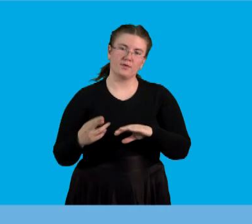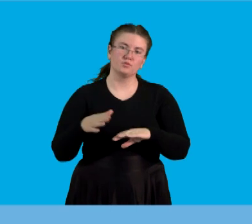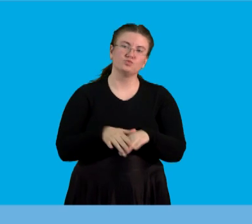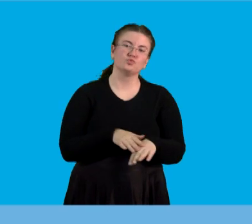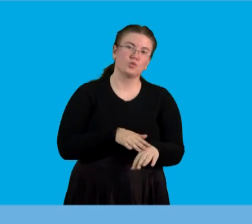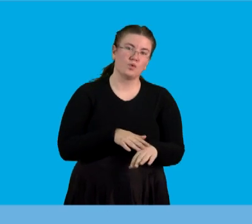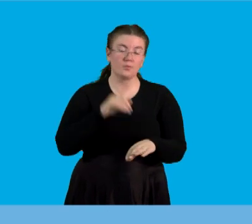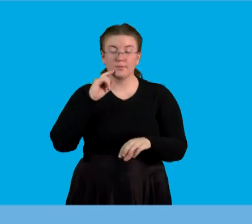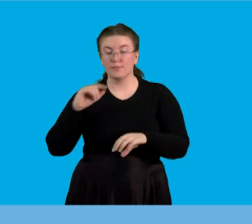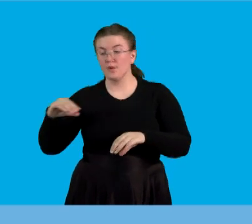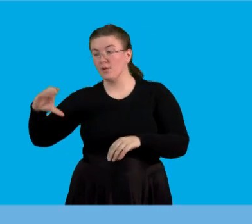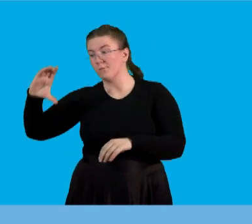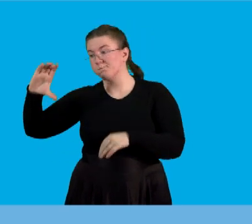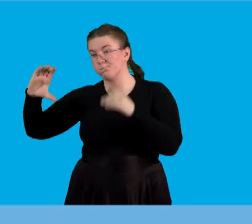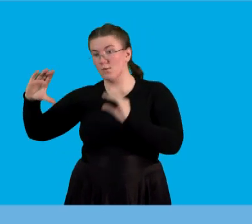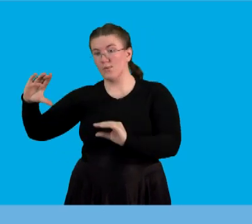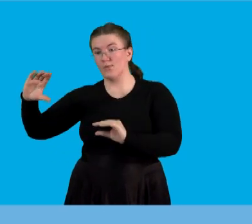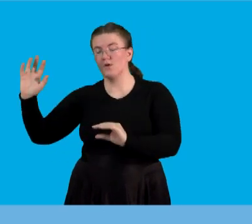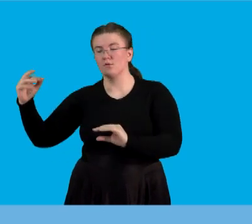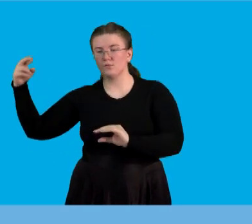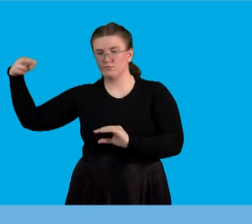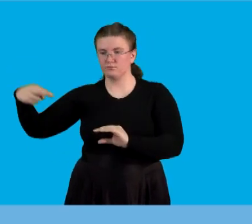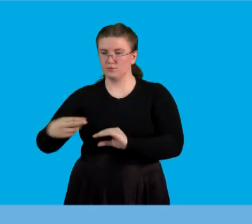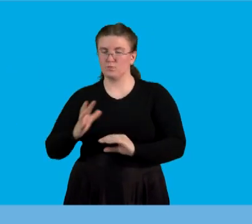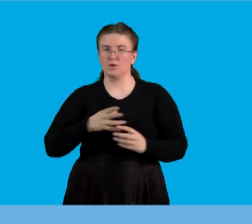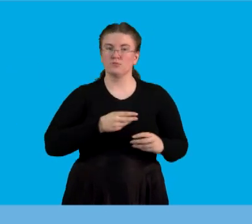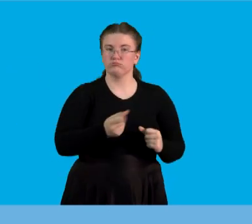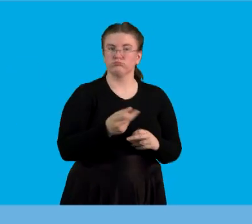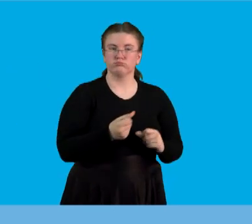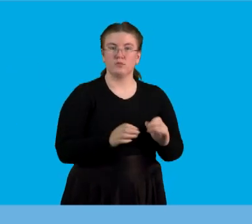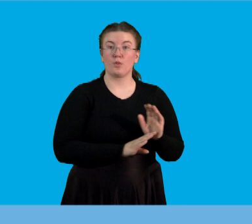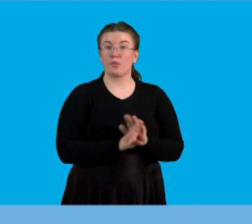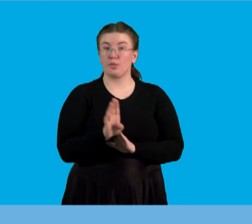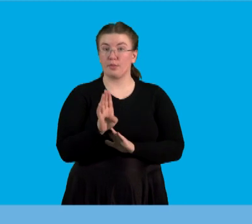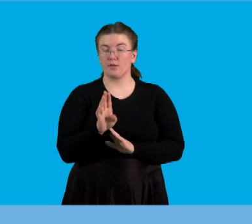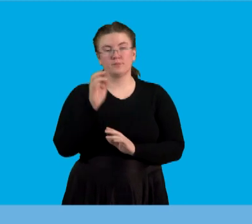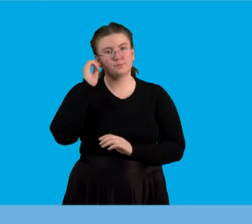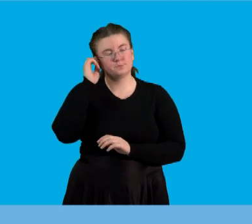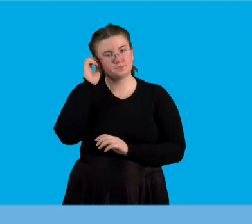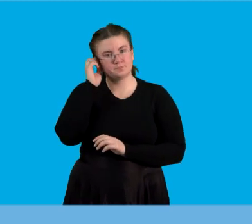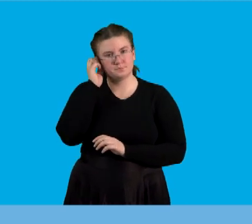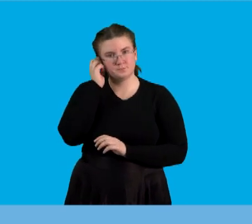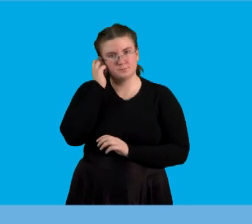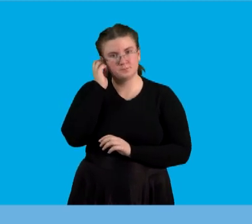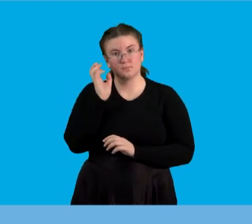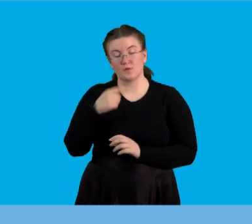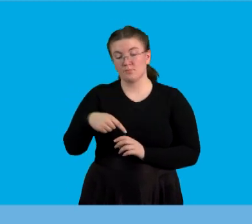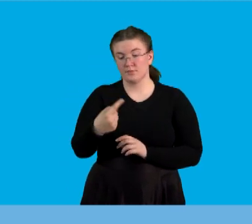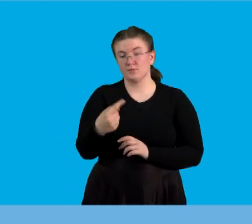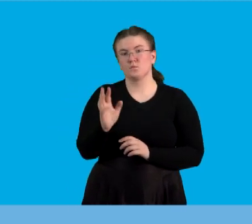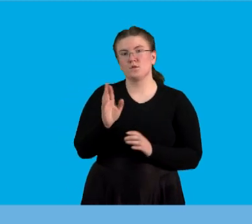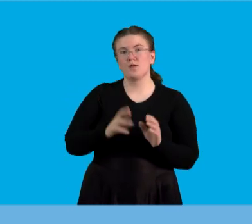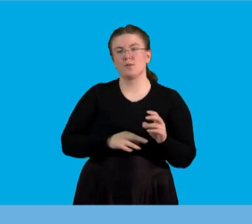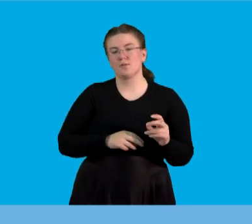slowed down. If it is moving from a more dense to a less dense, the speed of the light is going to be increased, or the speed of the